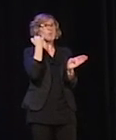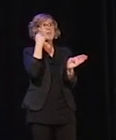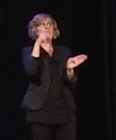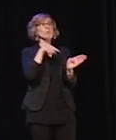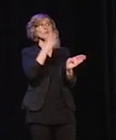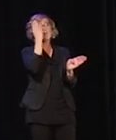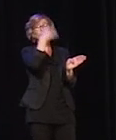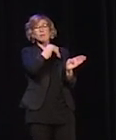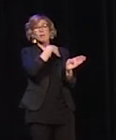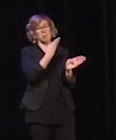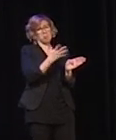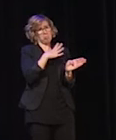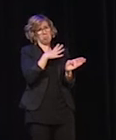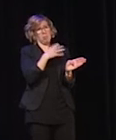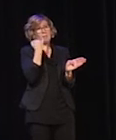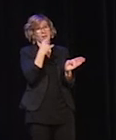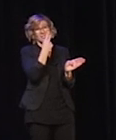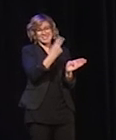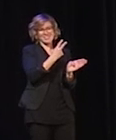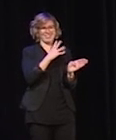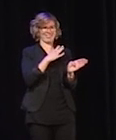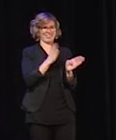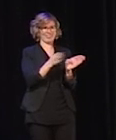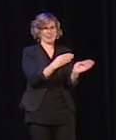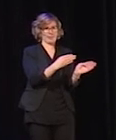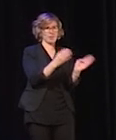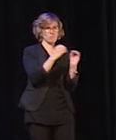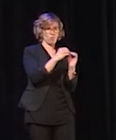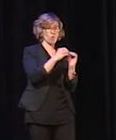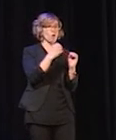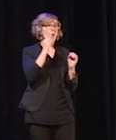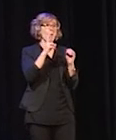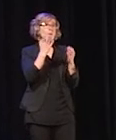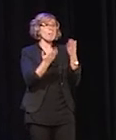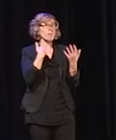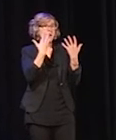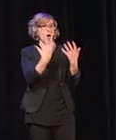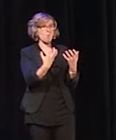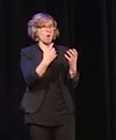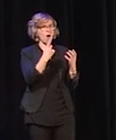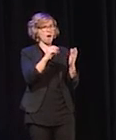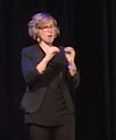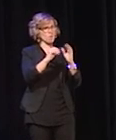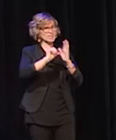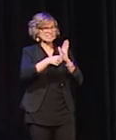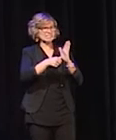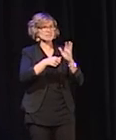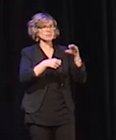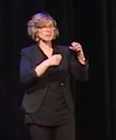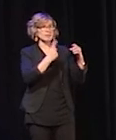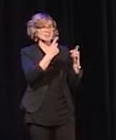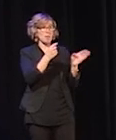fine. But if they do, awesome. Or maybe if I actually want that to be something that's a little bit more pronounced, I can add audio, I can